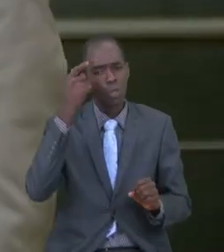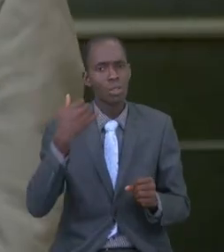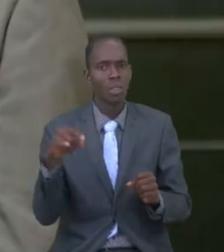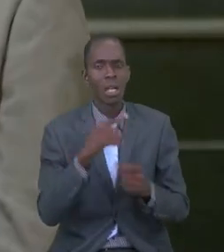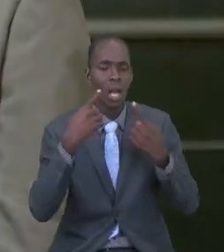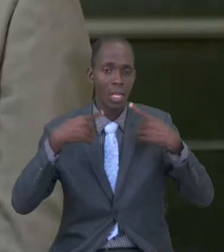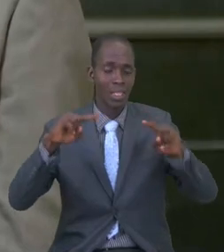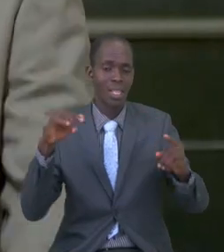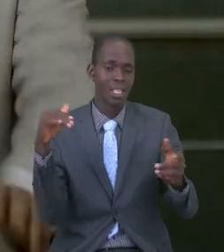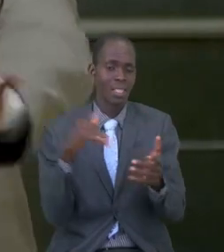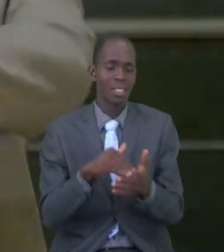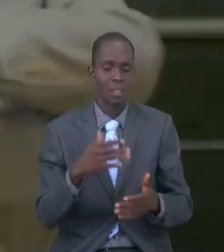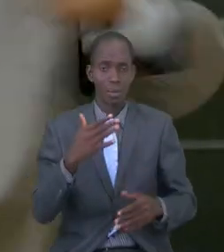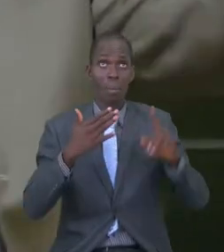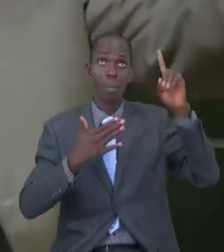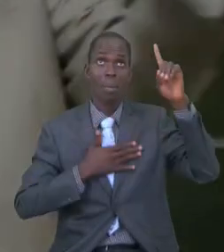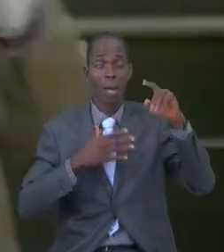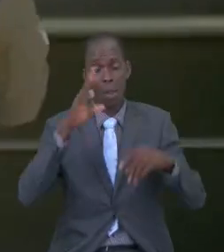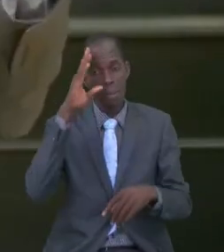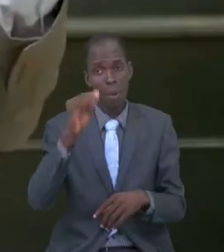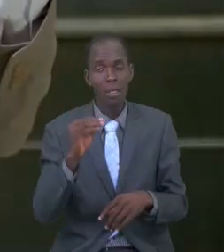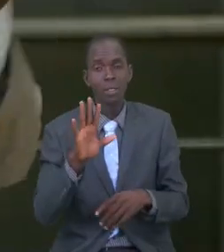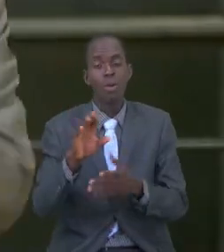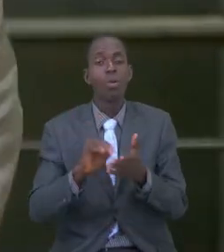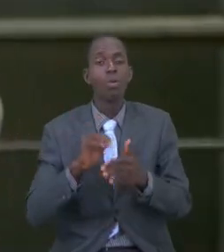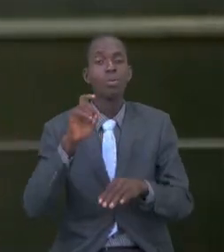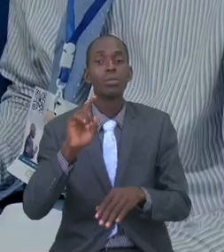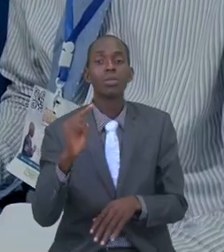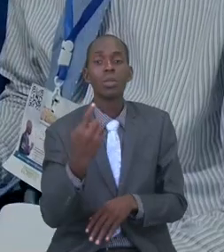against my man, their term has ended.